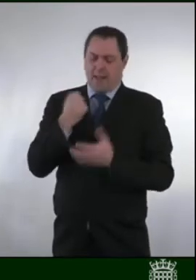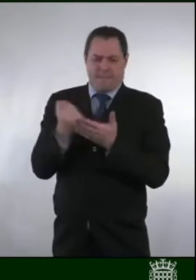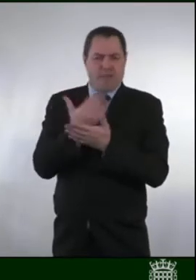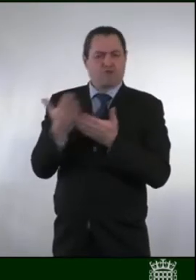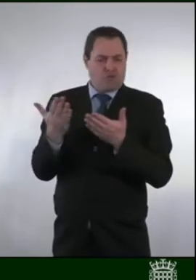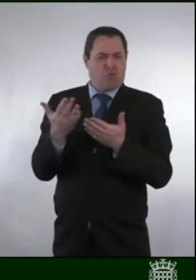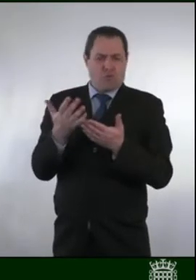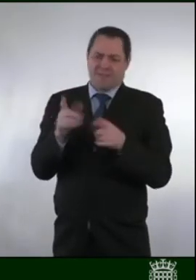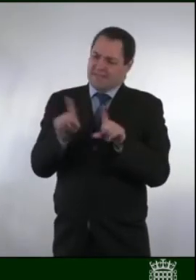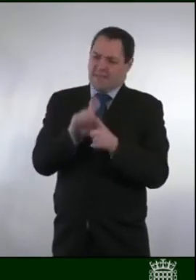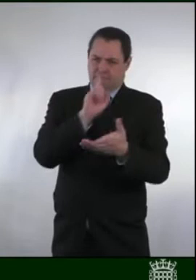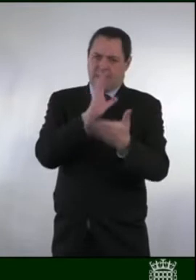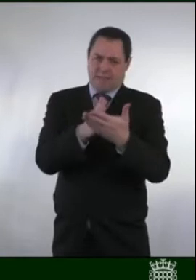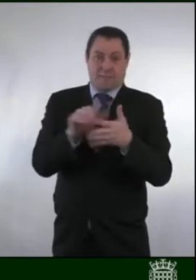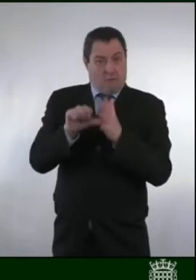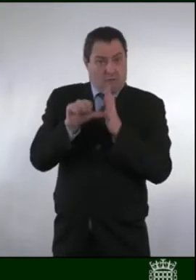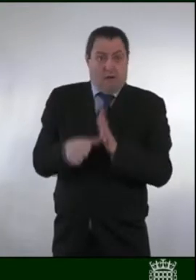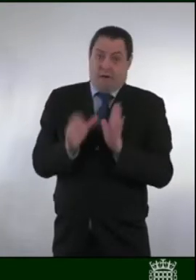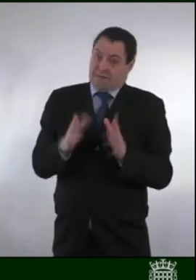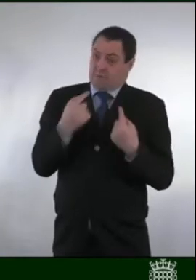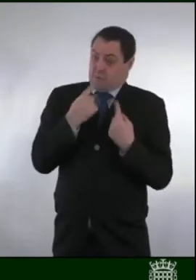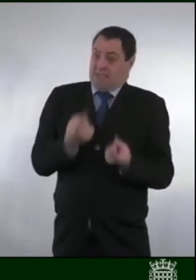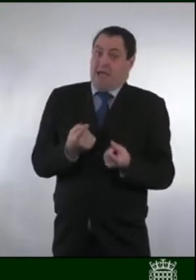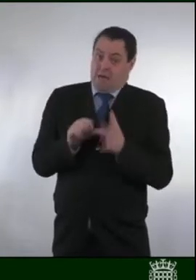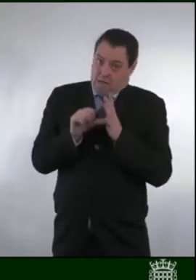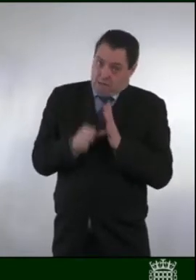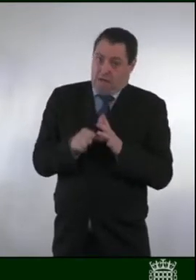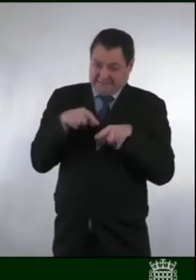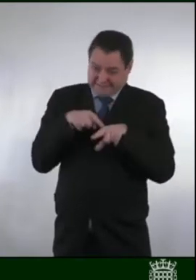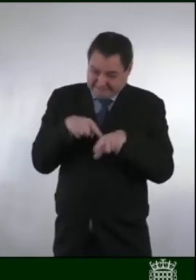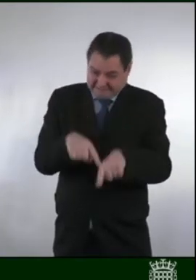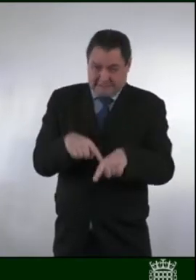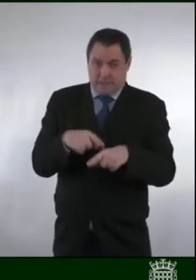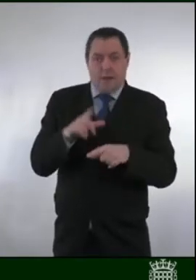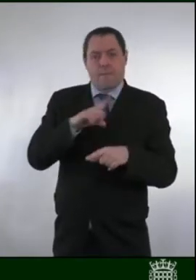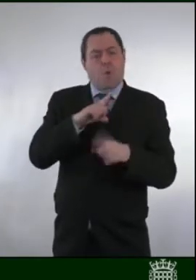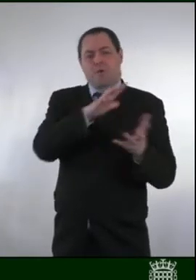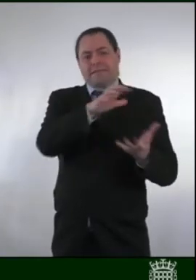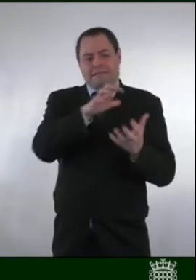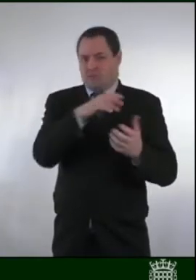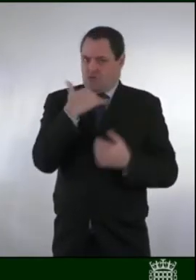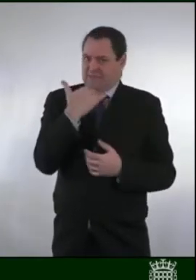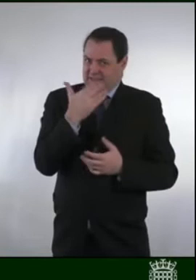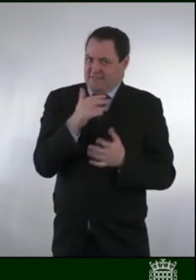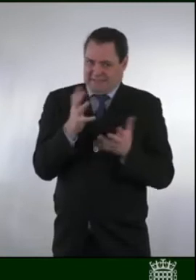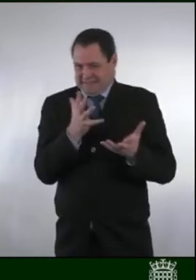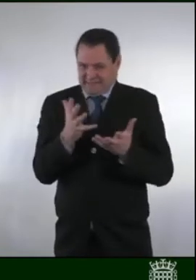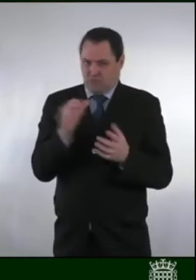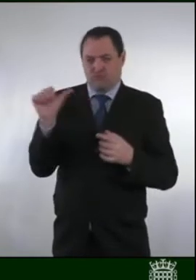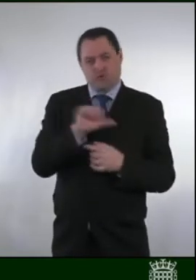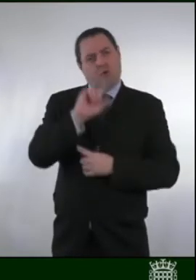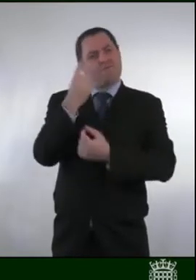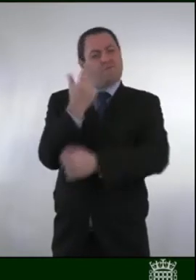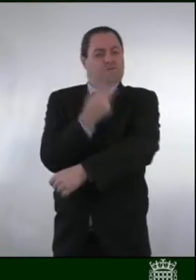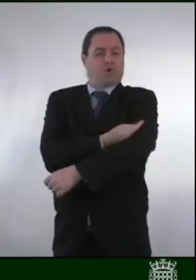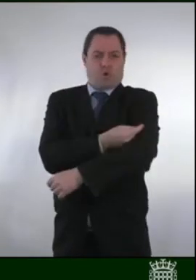our pledge, though it is very hard. I must stress to the House it is very hard because of constraints on supply. We're on track to deliver a first vaccine to everyone